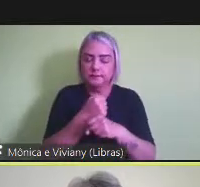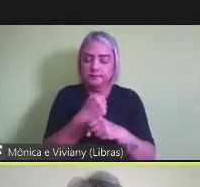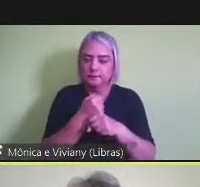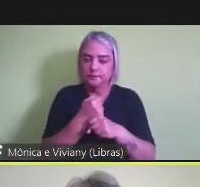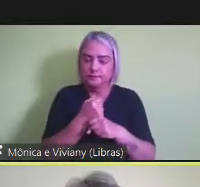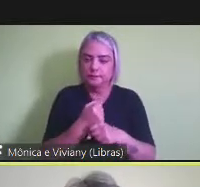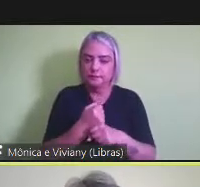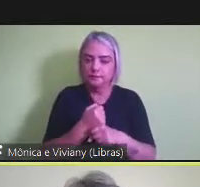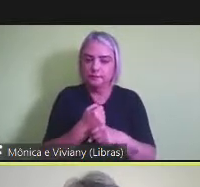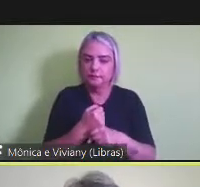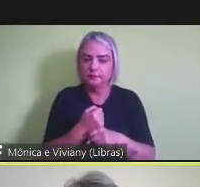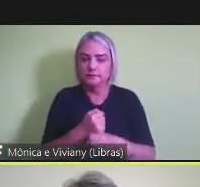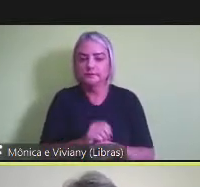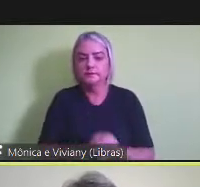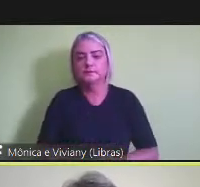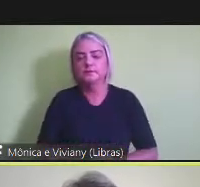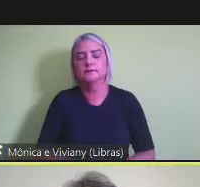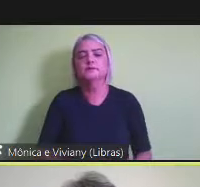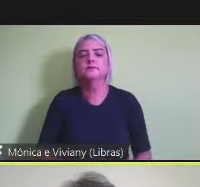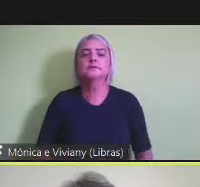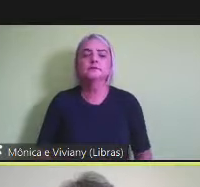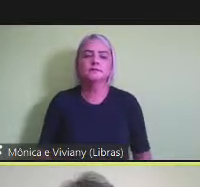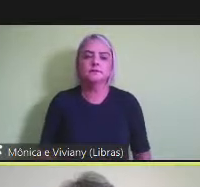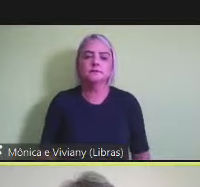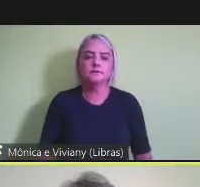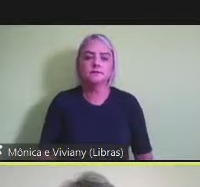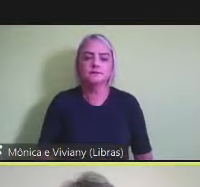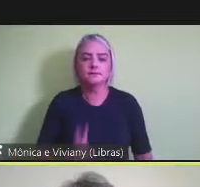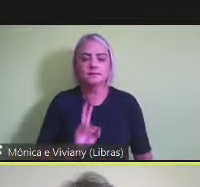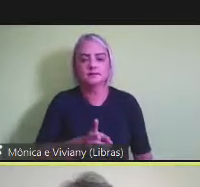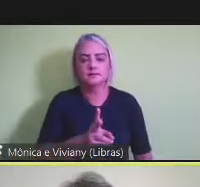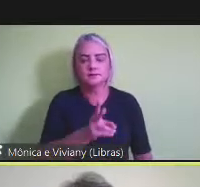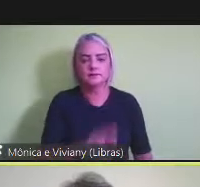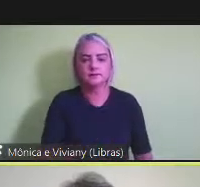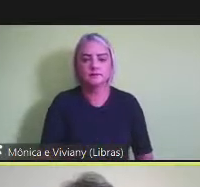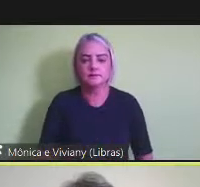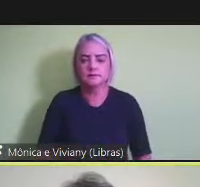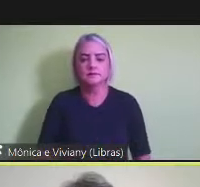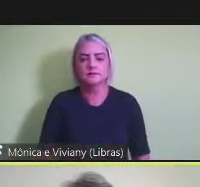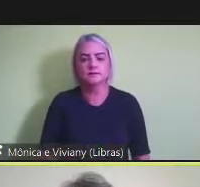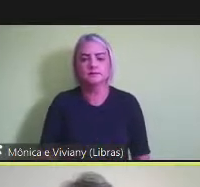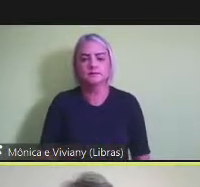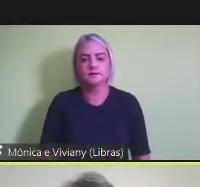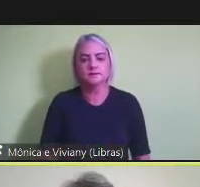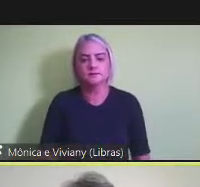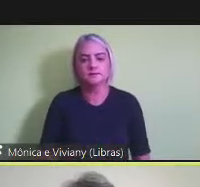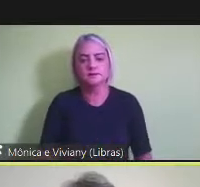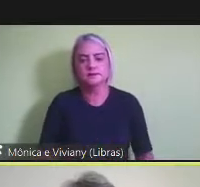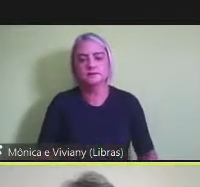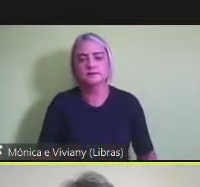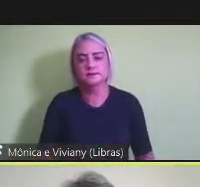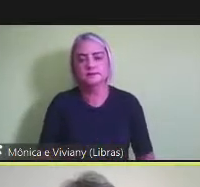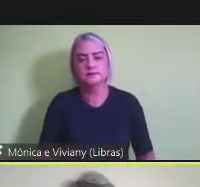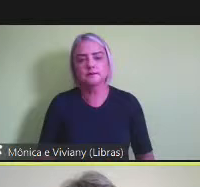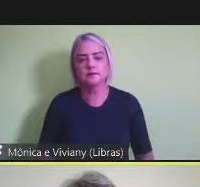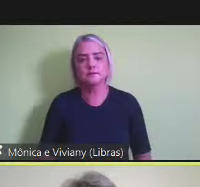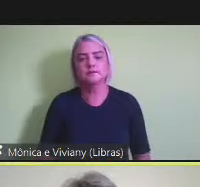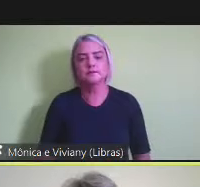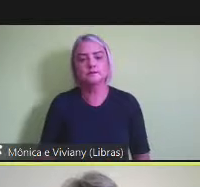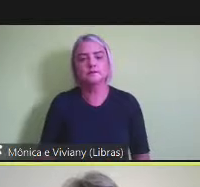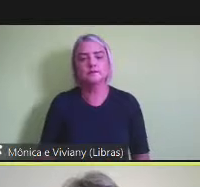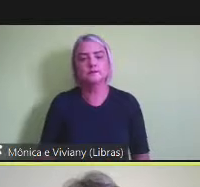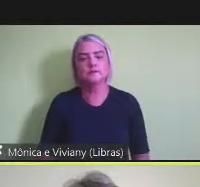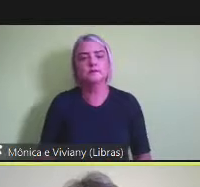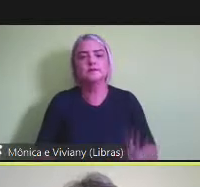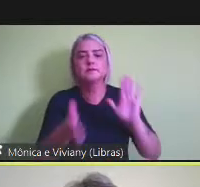is possible to build it together. Let's move on to the next slide. We're getting